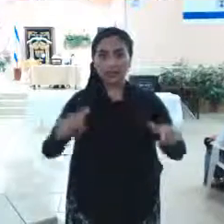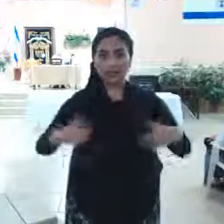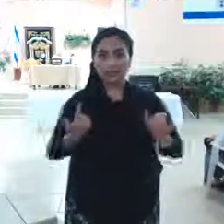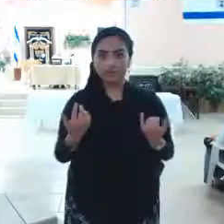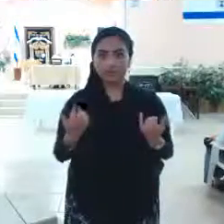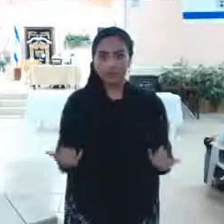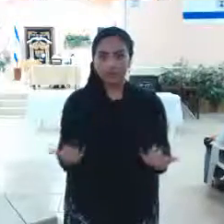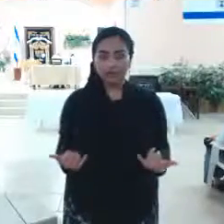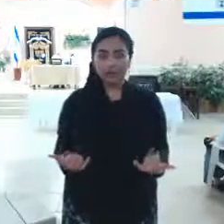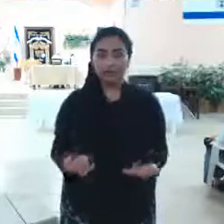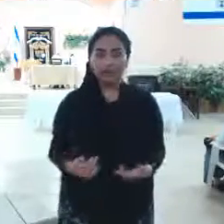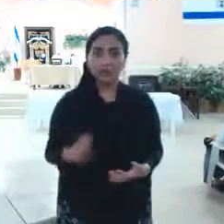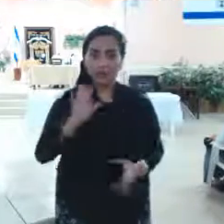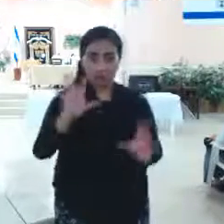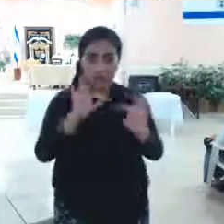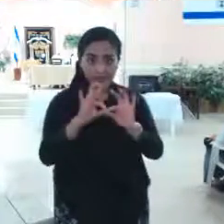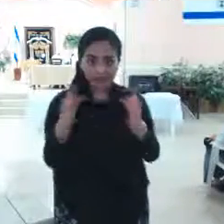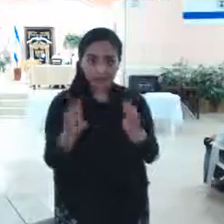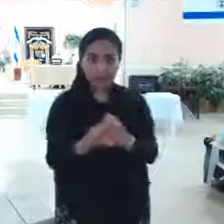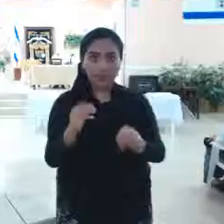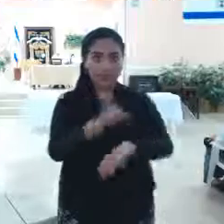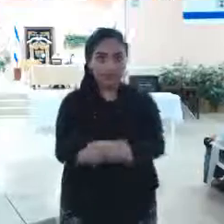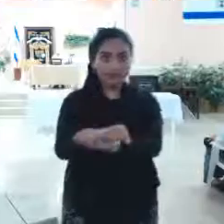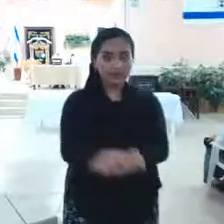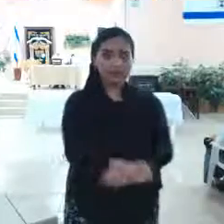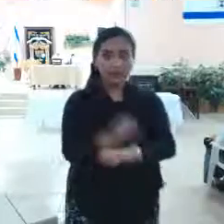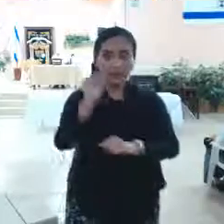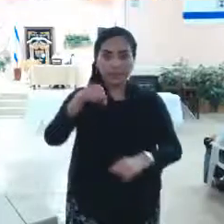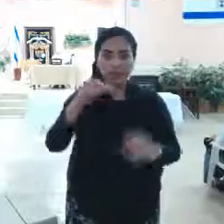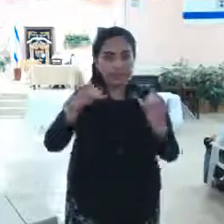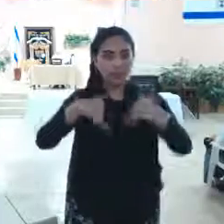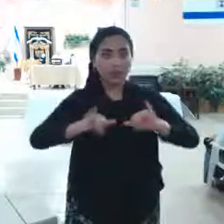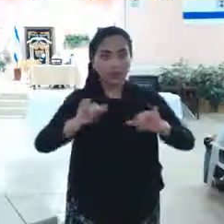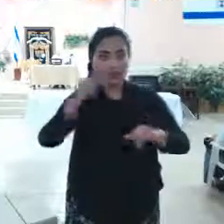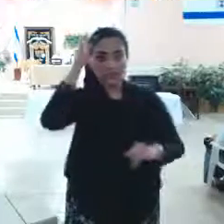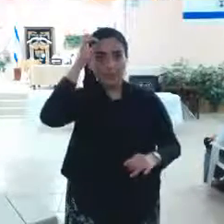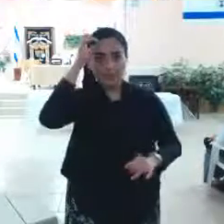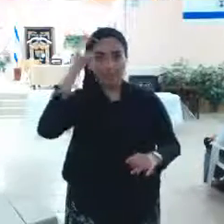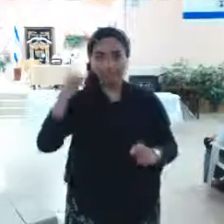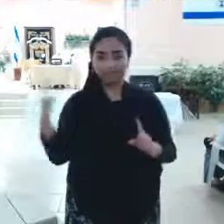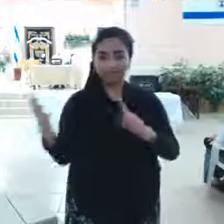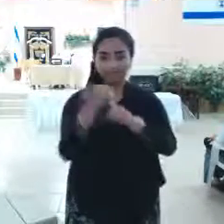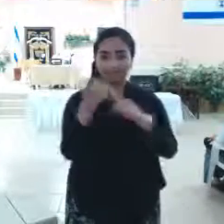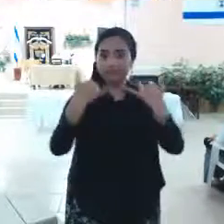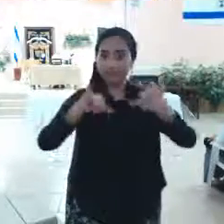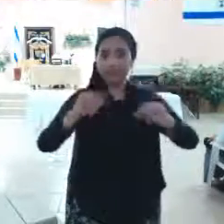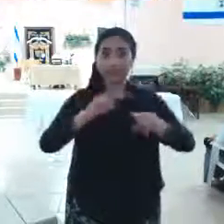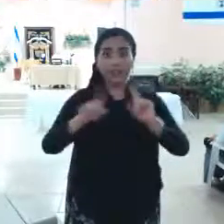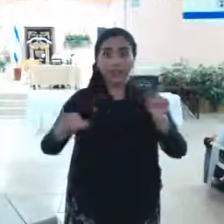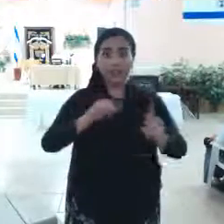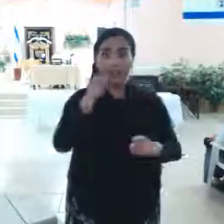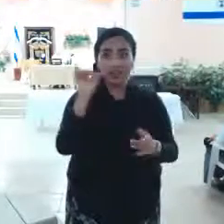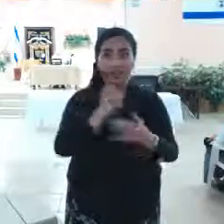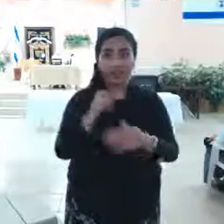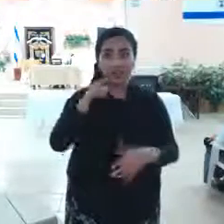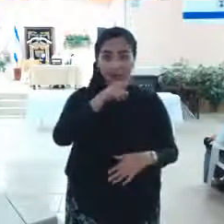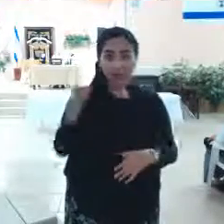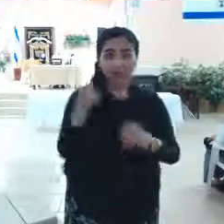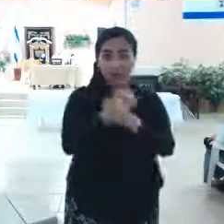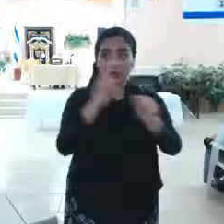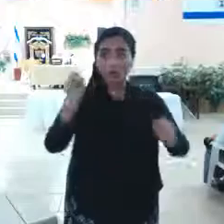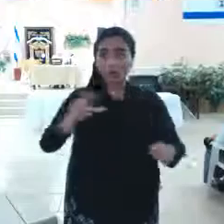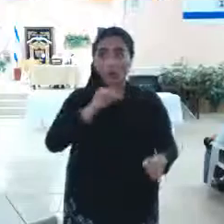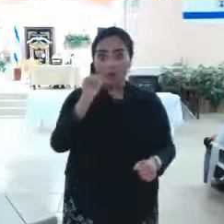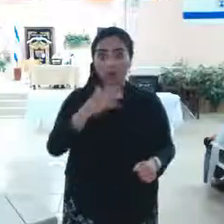what we're living every day on a daily basis. Your family are captive. They are captive still by Satan. So, it is not that